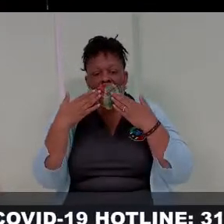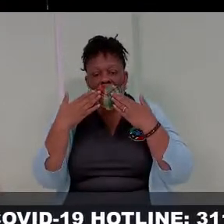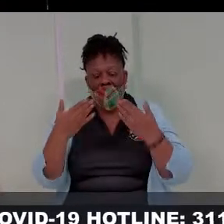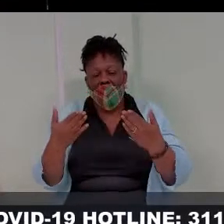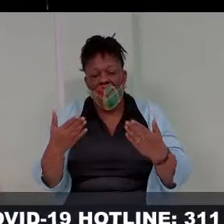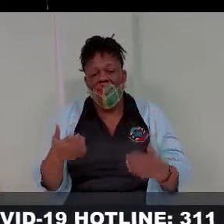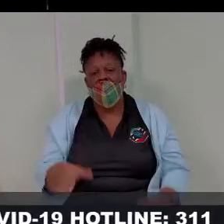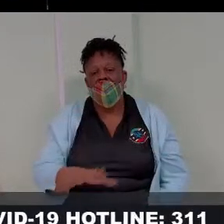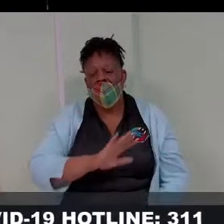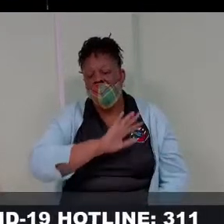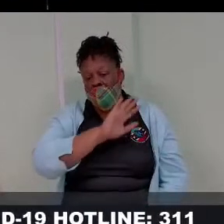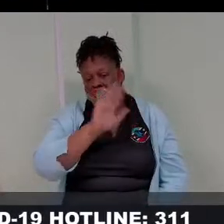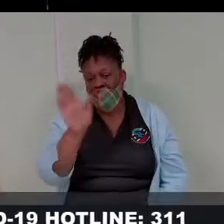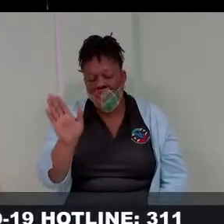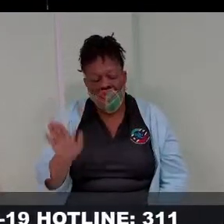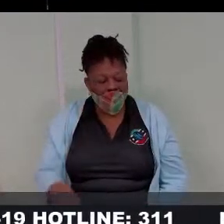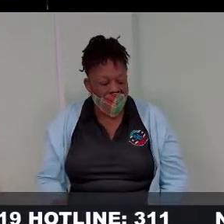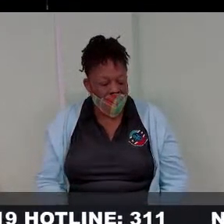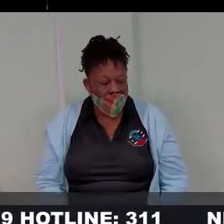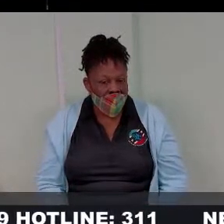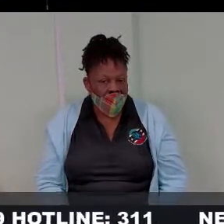until then, take care.